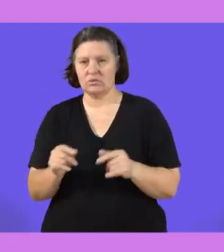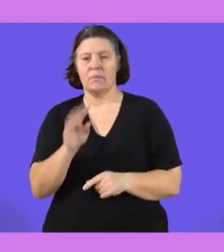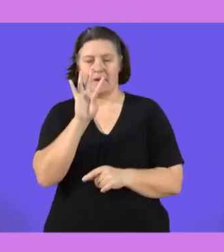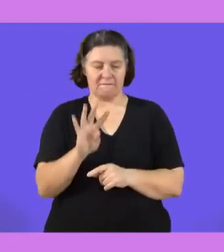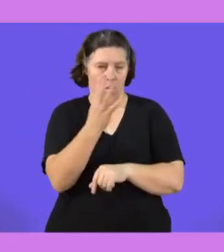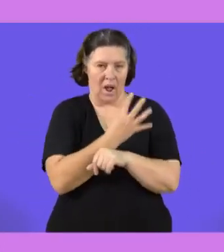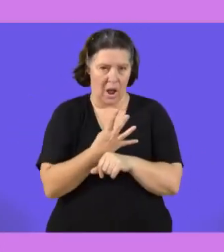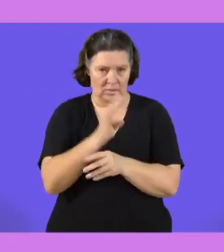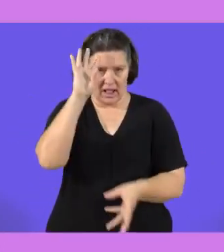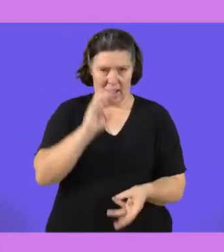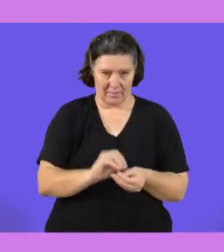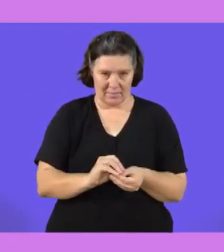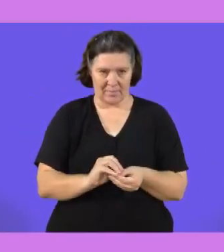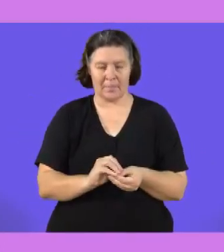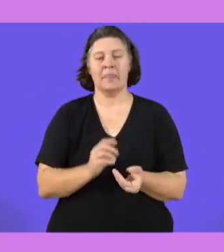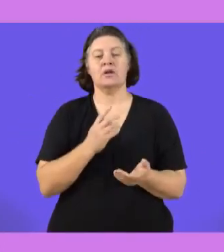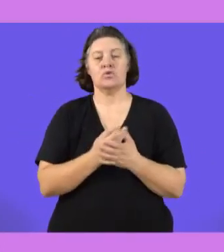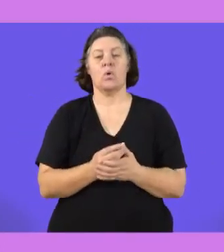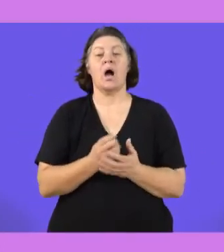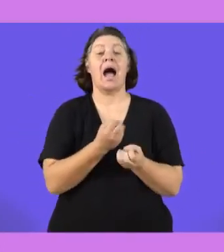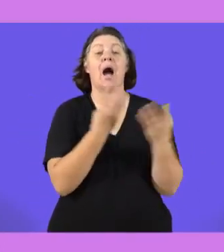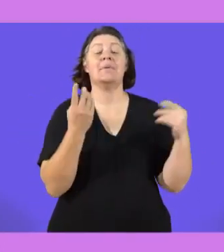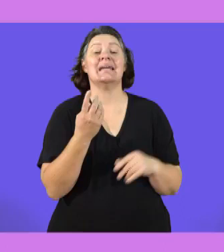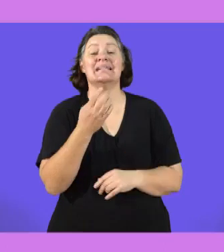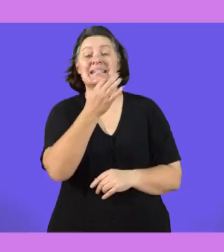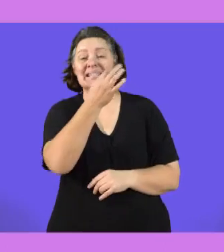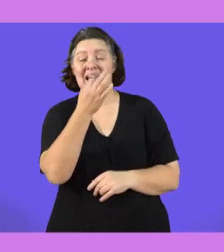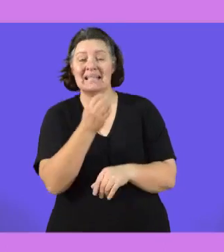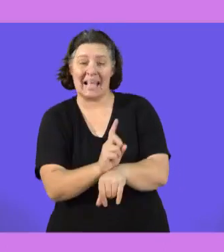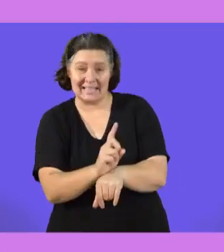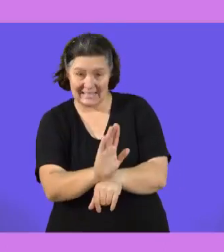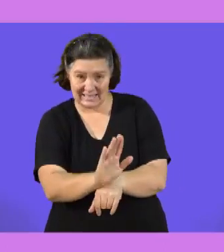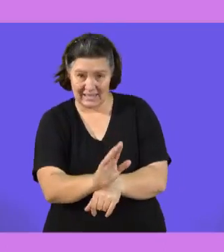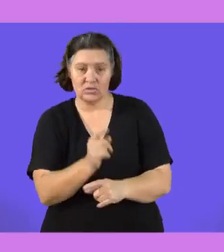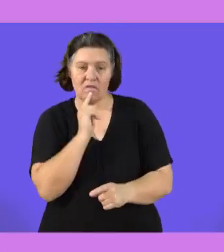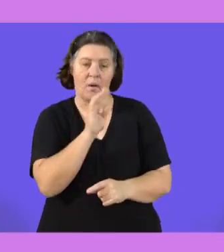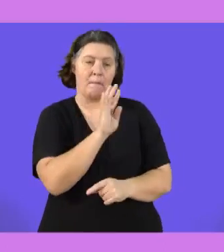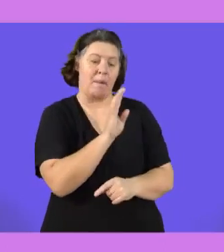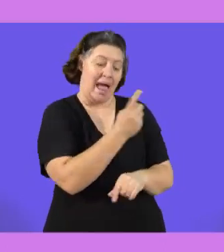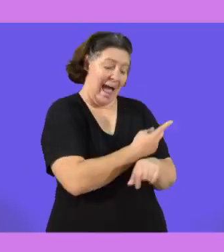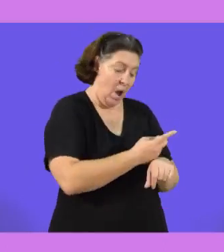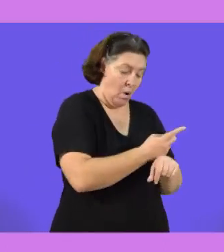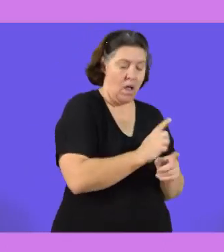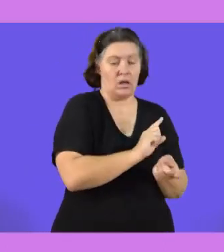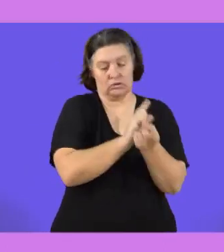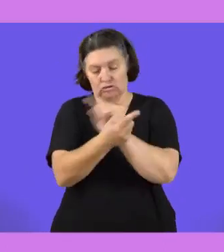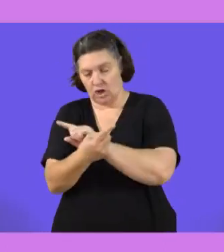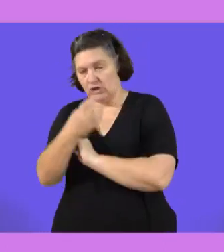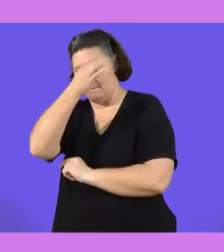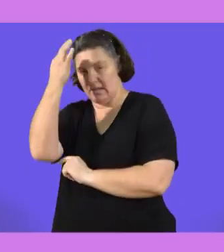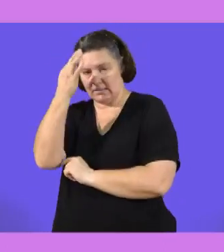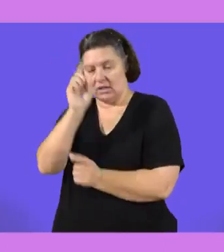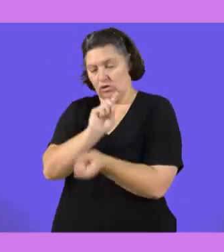2 papers combined, and it said how many seconds. So first I'm going to go from hours to minutes, and then from